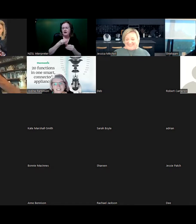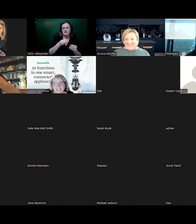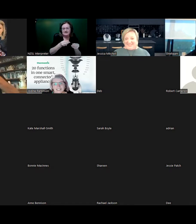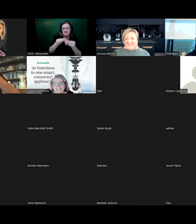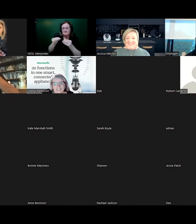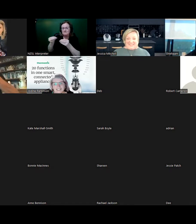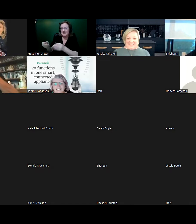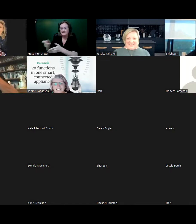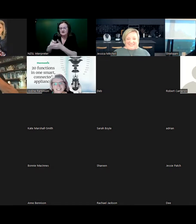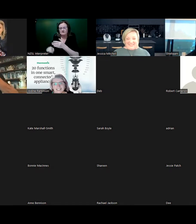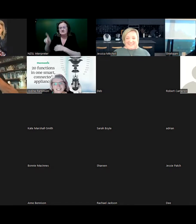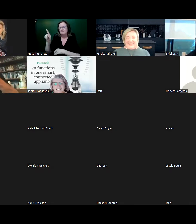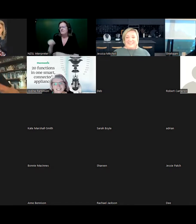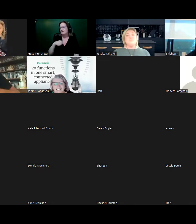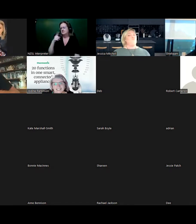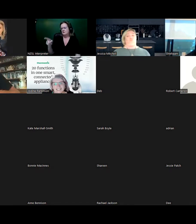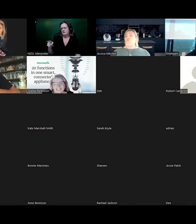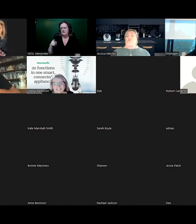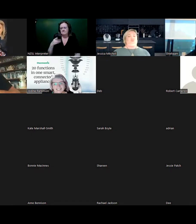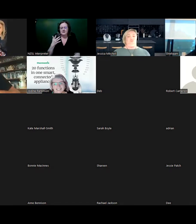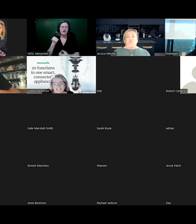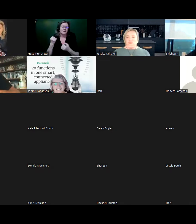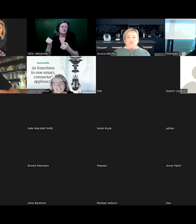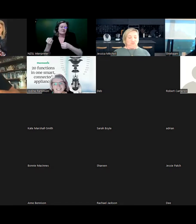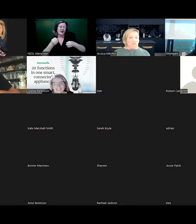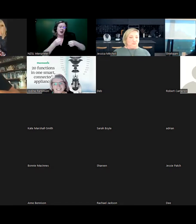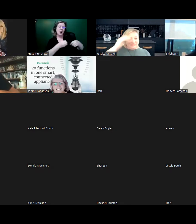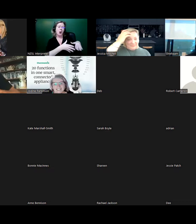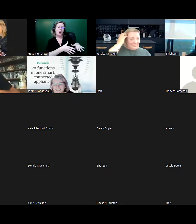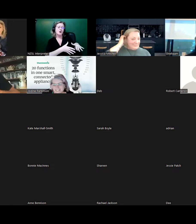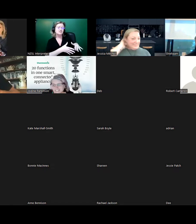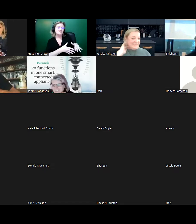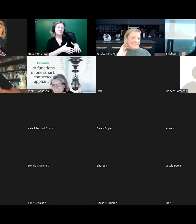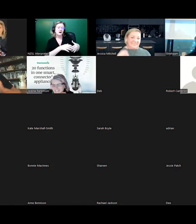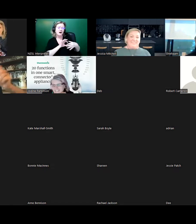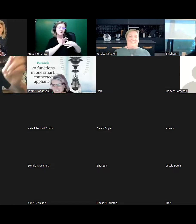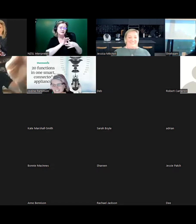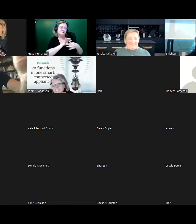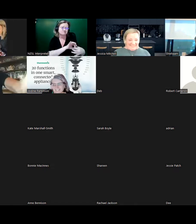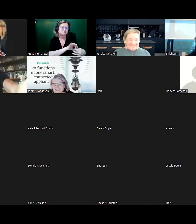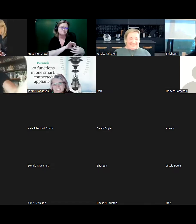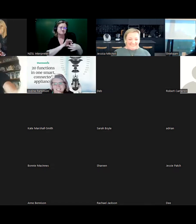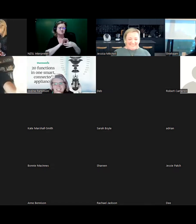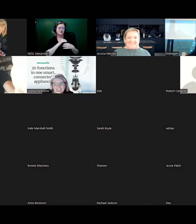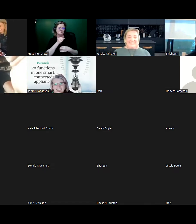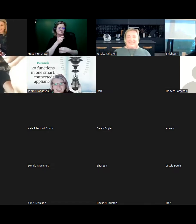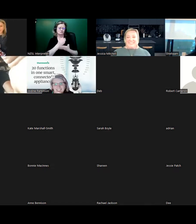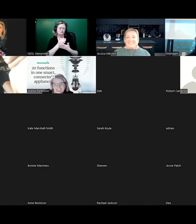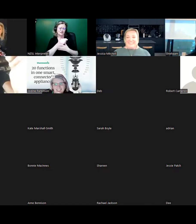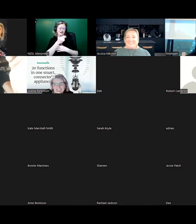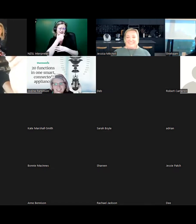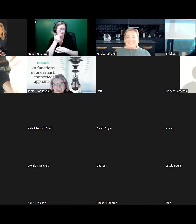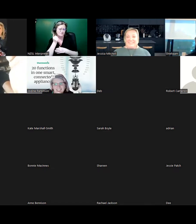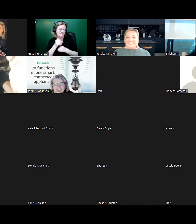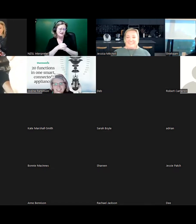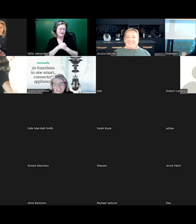back. It may get lost on the way because I'm not sure I can part with it. Look how pretty it is, sleek and sexy. So